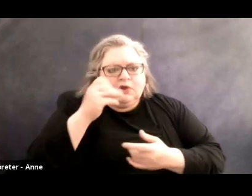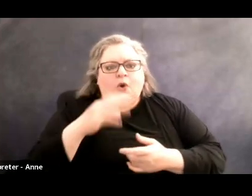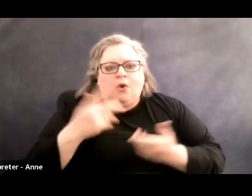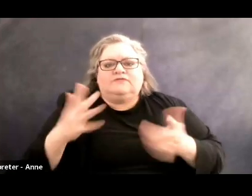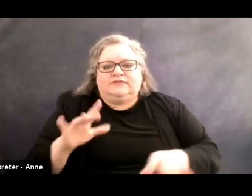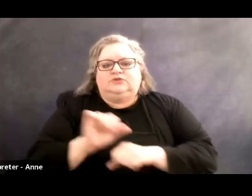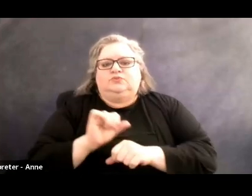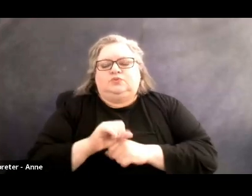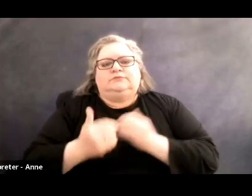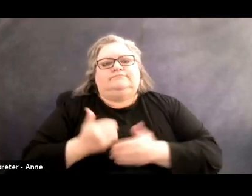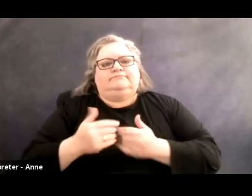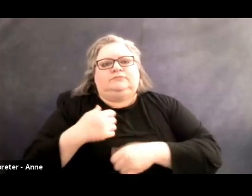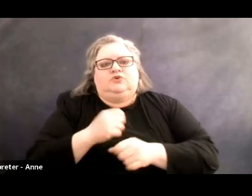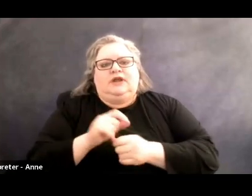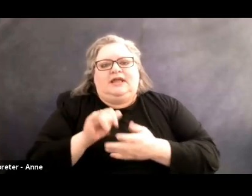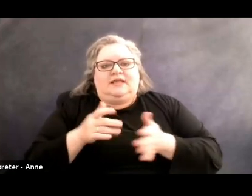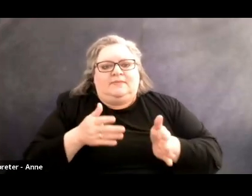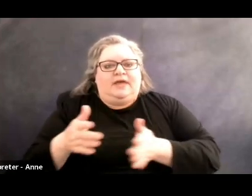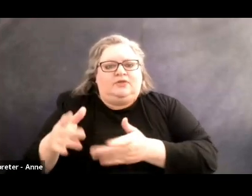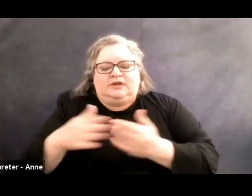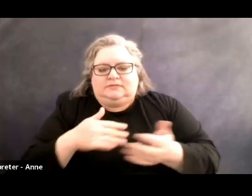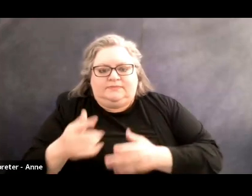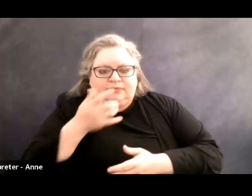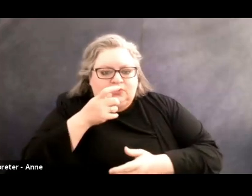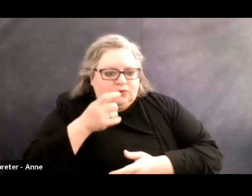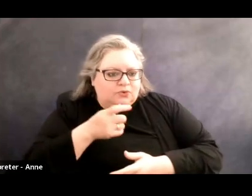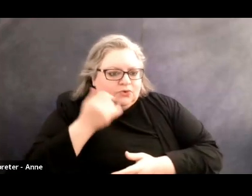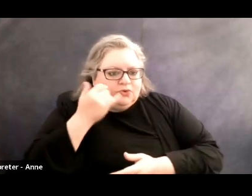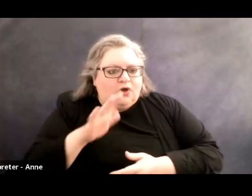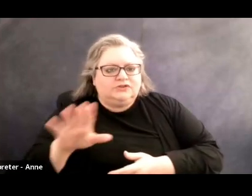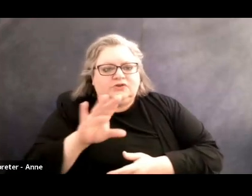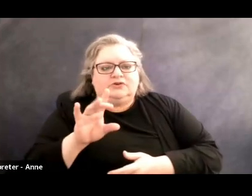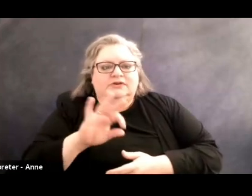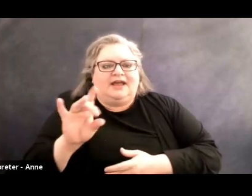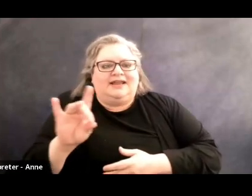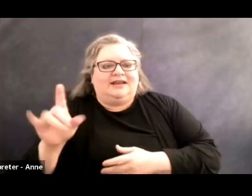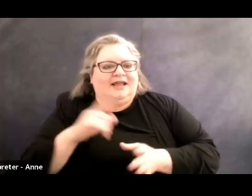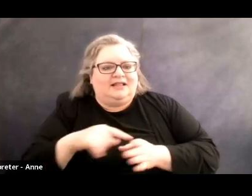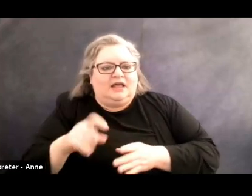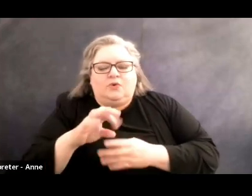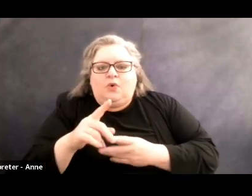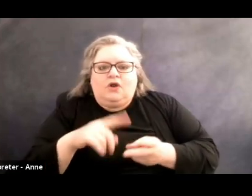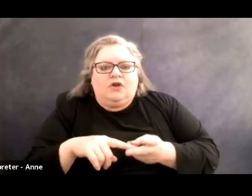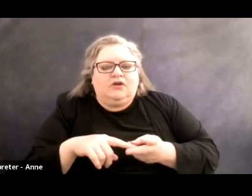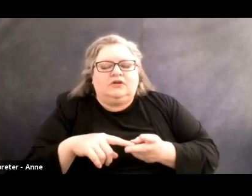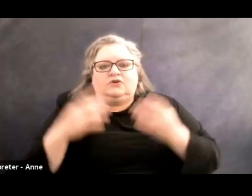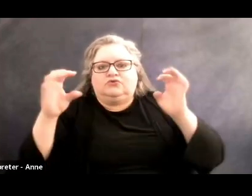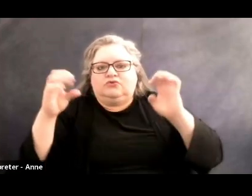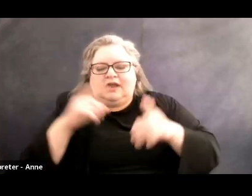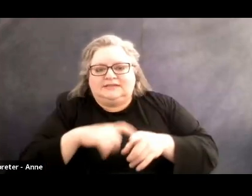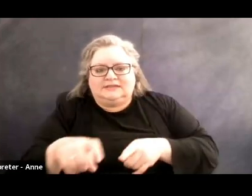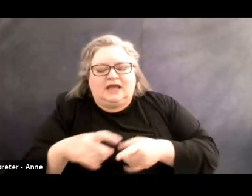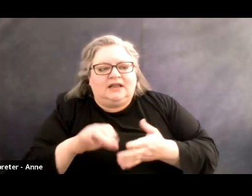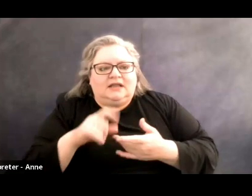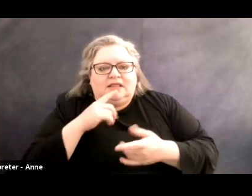work to create the pathway, no matter who calls your 988 line or no matter who calls your crisis line, that people will